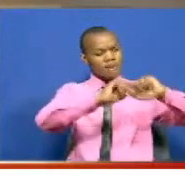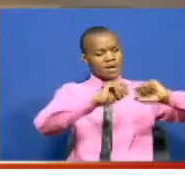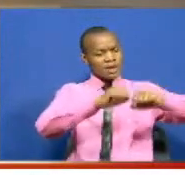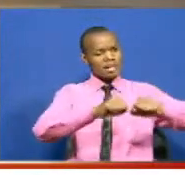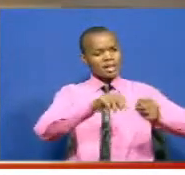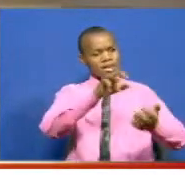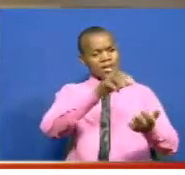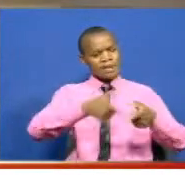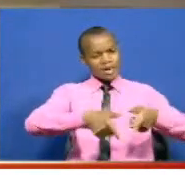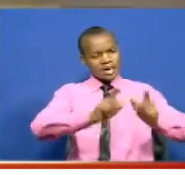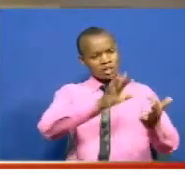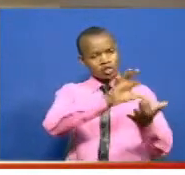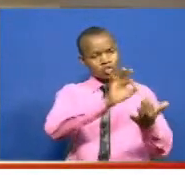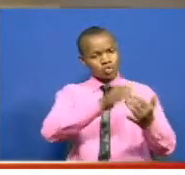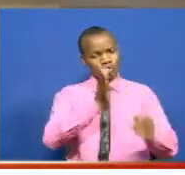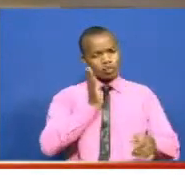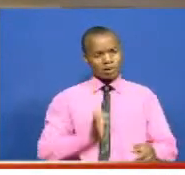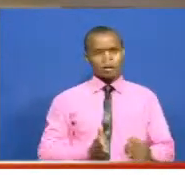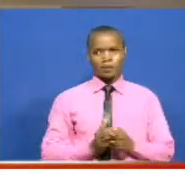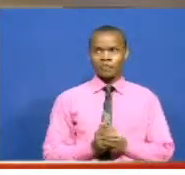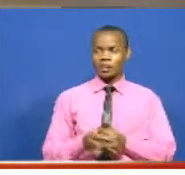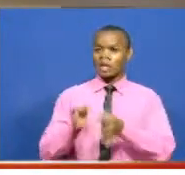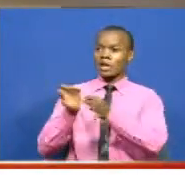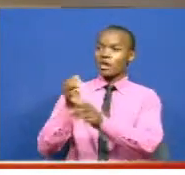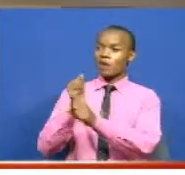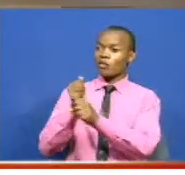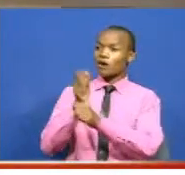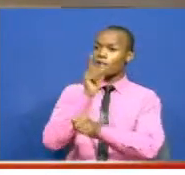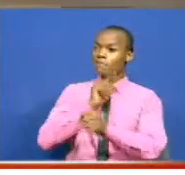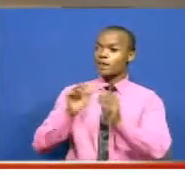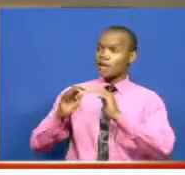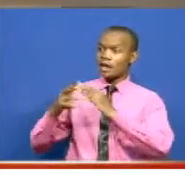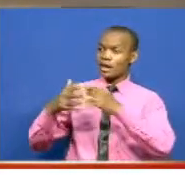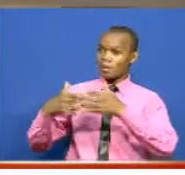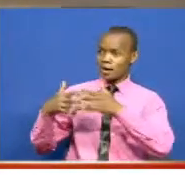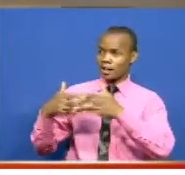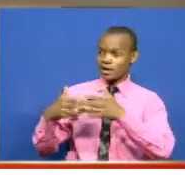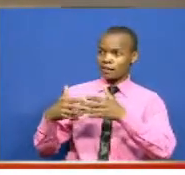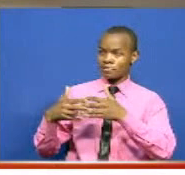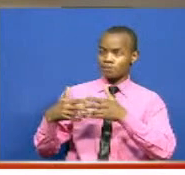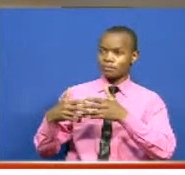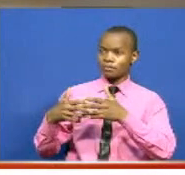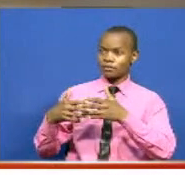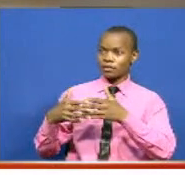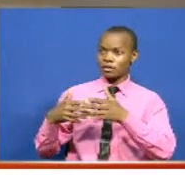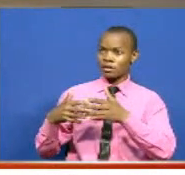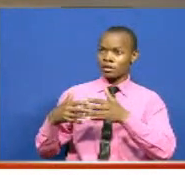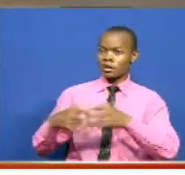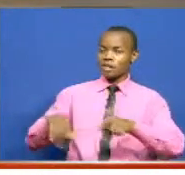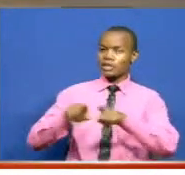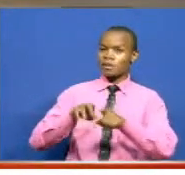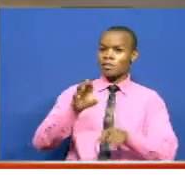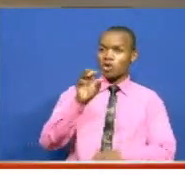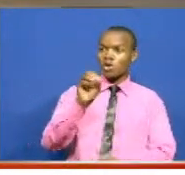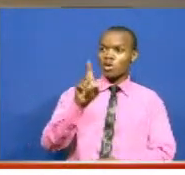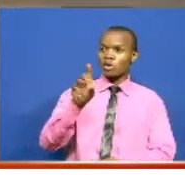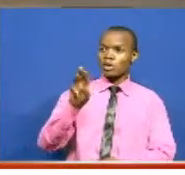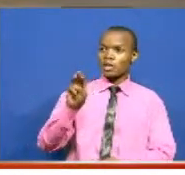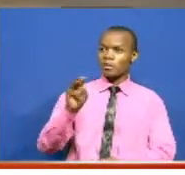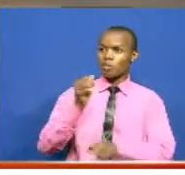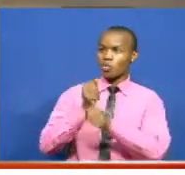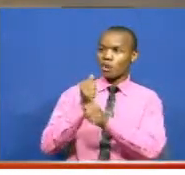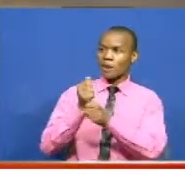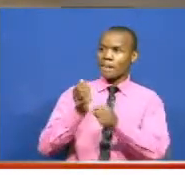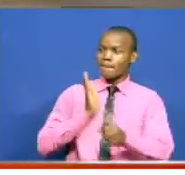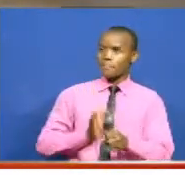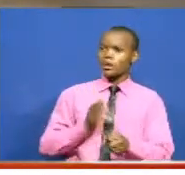has it worked for the Democrats to be able to have a negotiation within the party to get that? Has it worked for ODM, a ticket